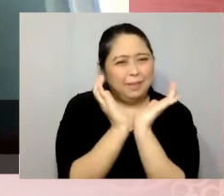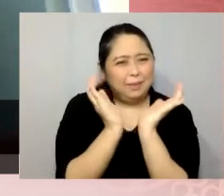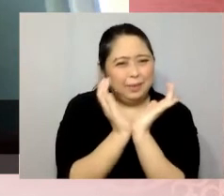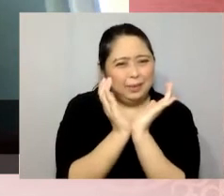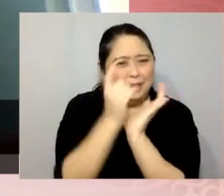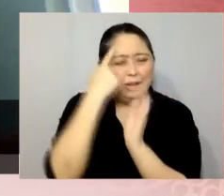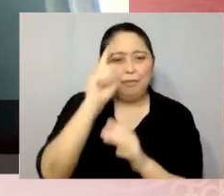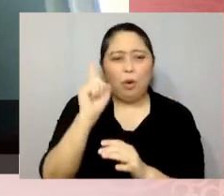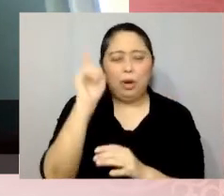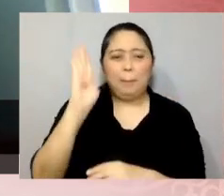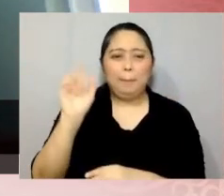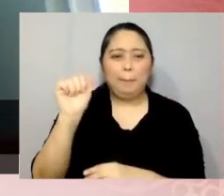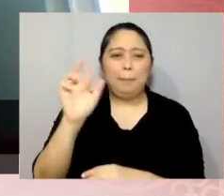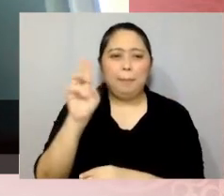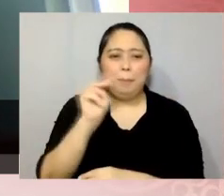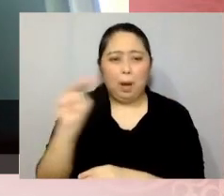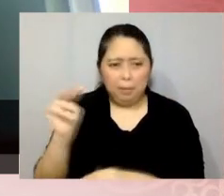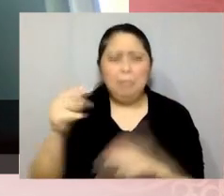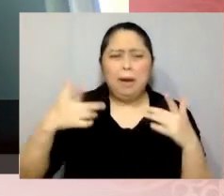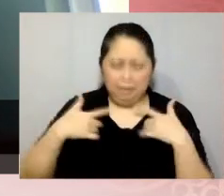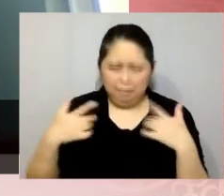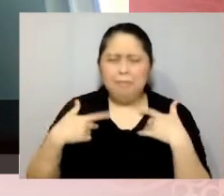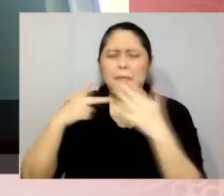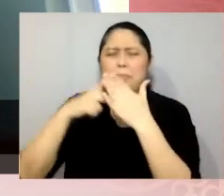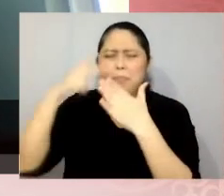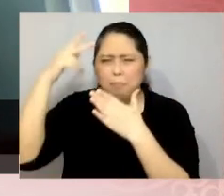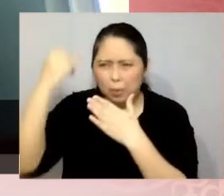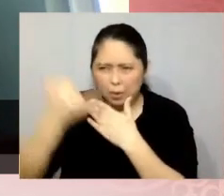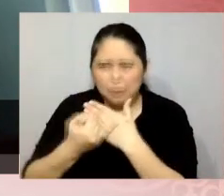budget for 2021, marami po kaming